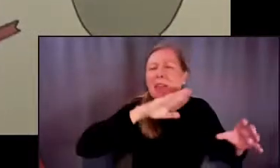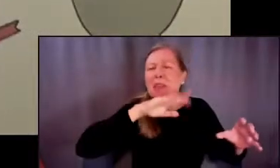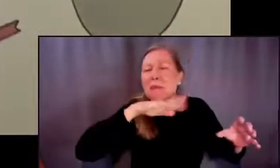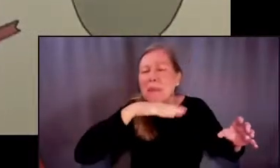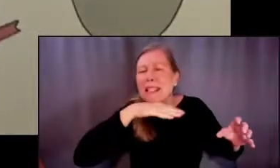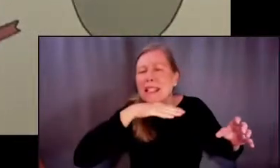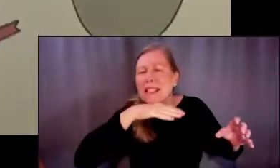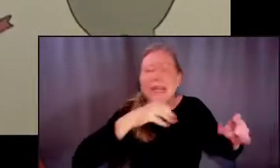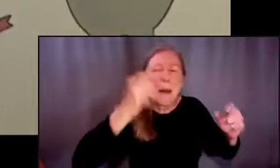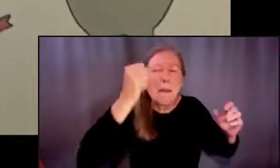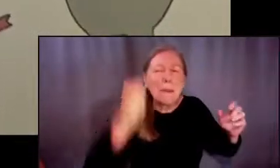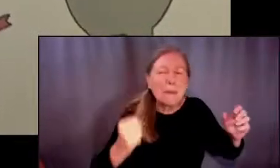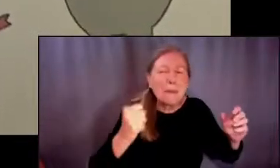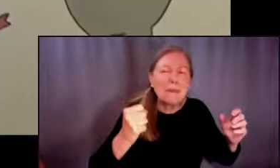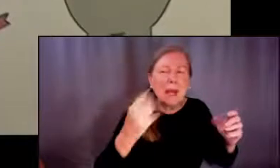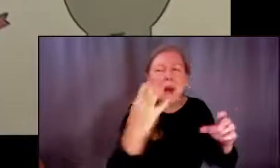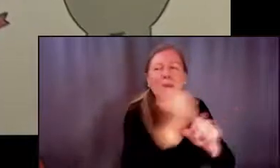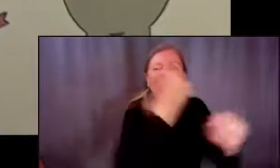again.